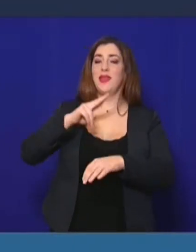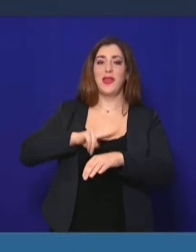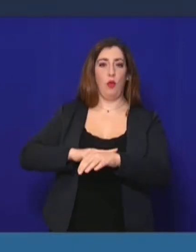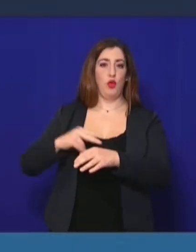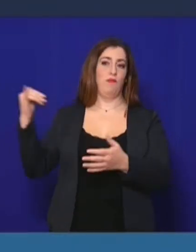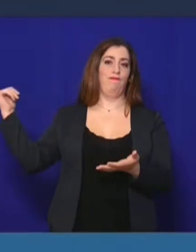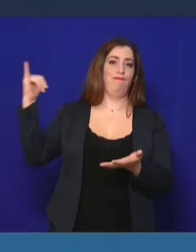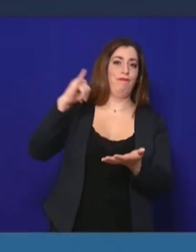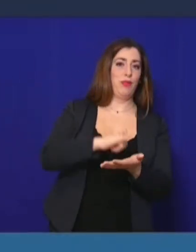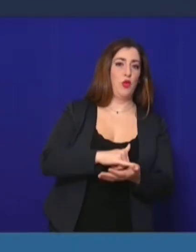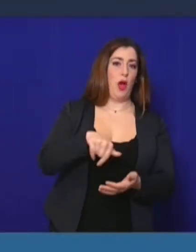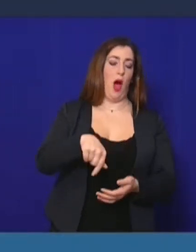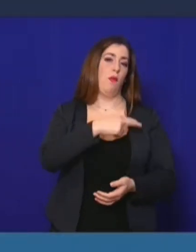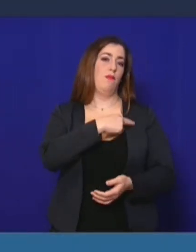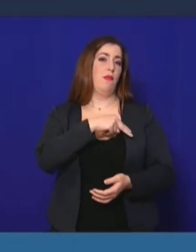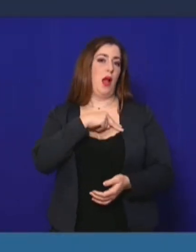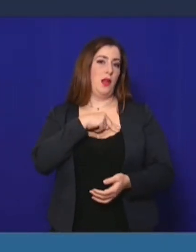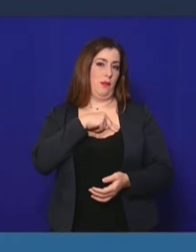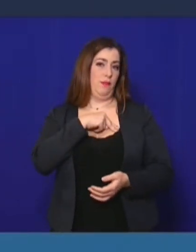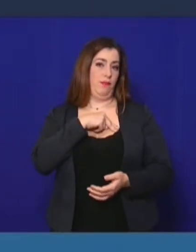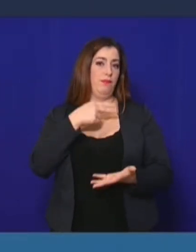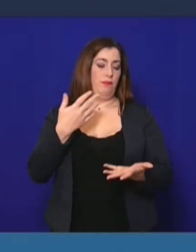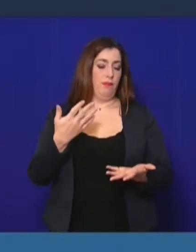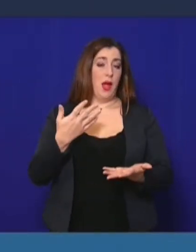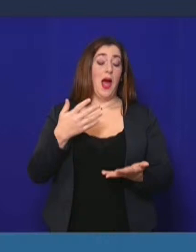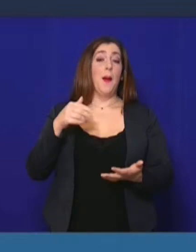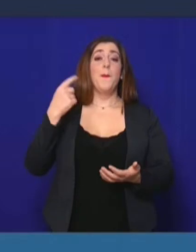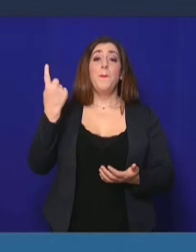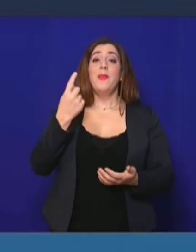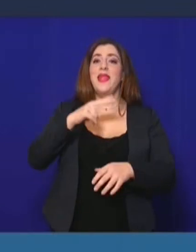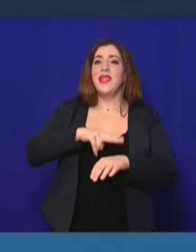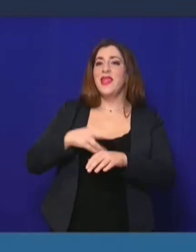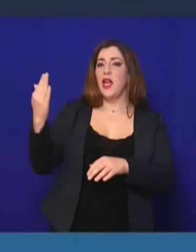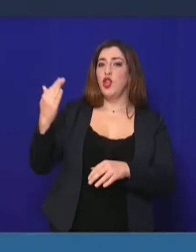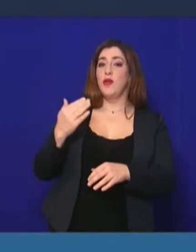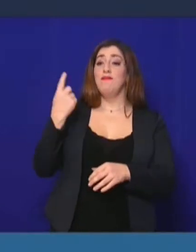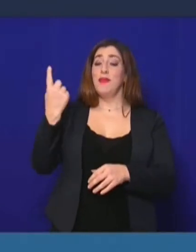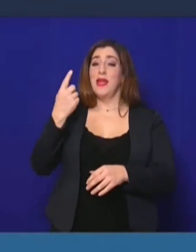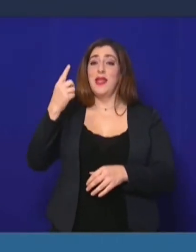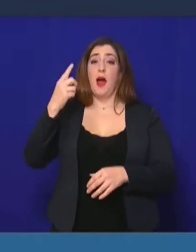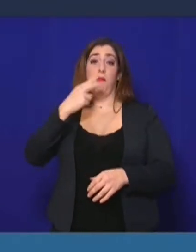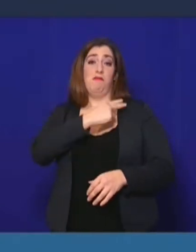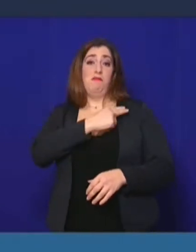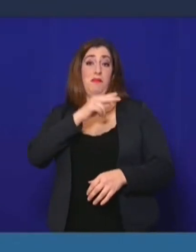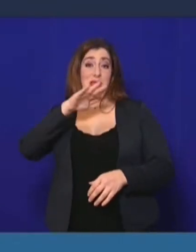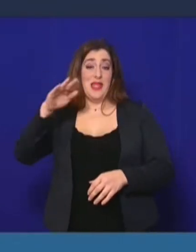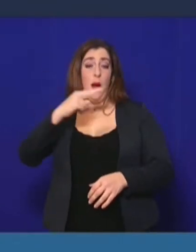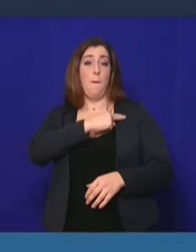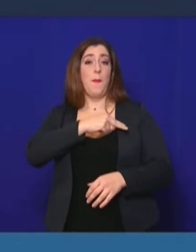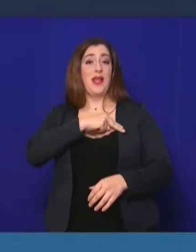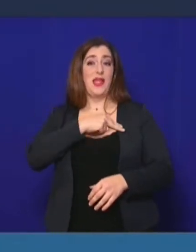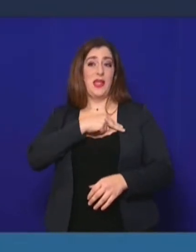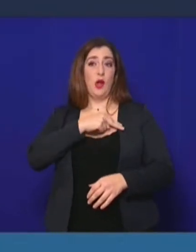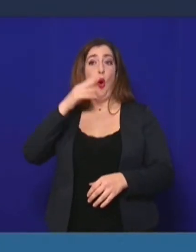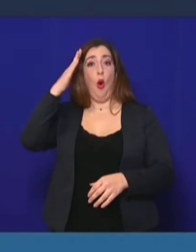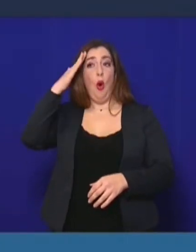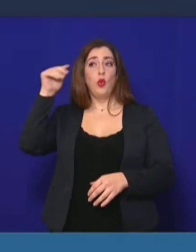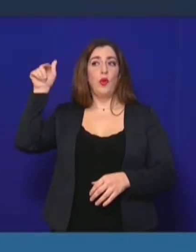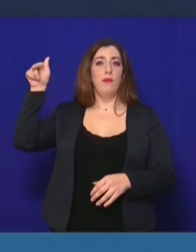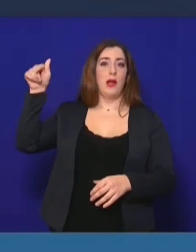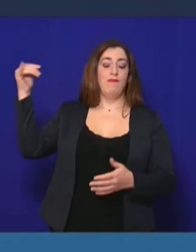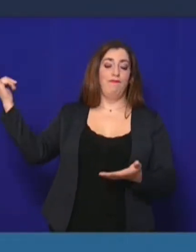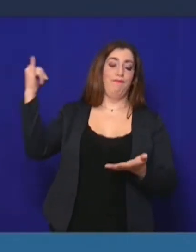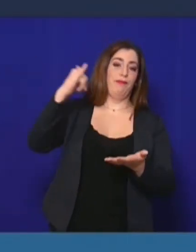ma jistgħux jiġu mill-Ingilterra ħlief dawk il-Maltin jew inkella dawk in-nies li kellhom ir-residenza Maltija li kienu